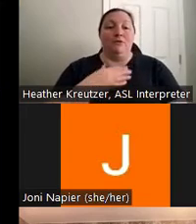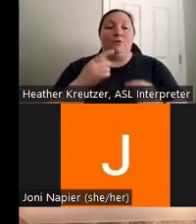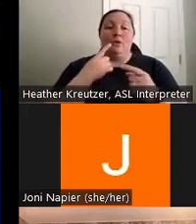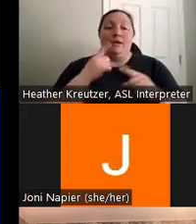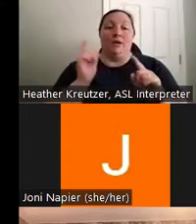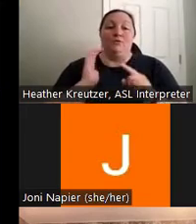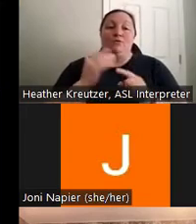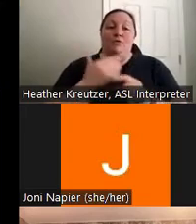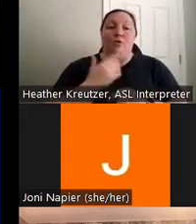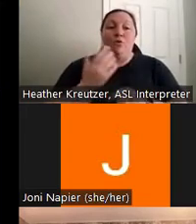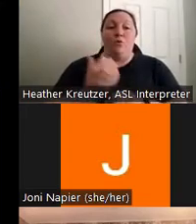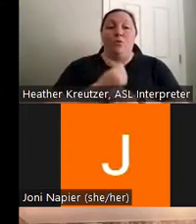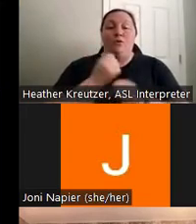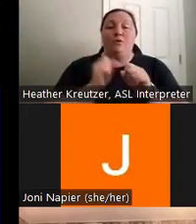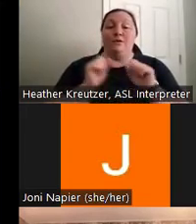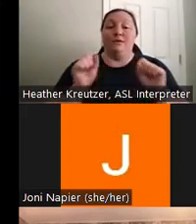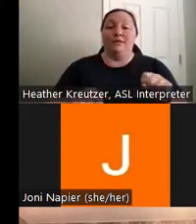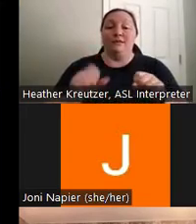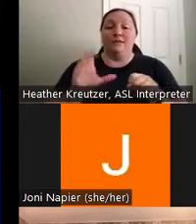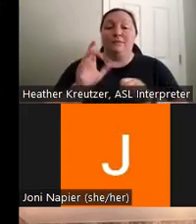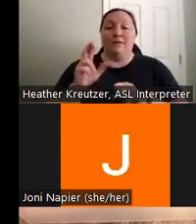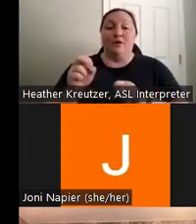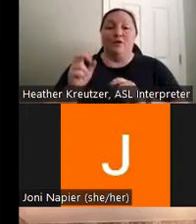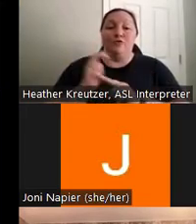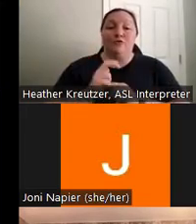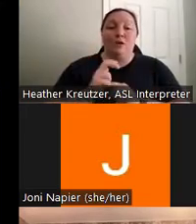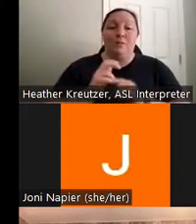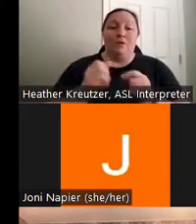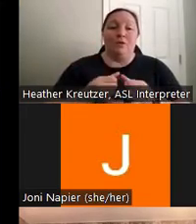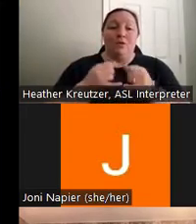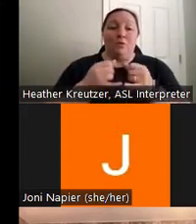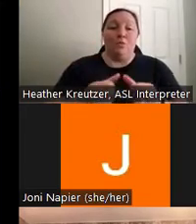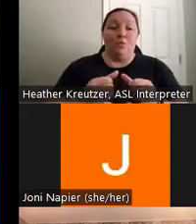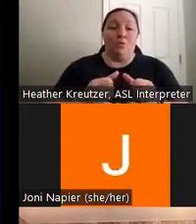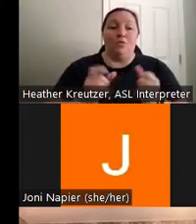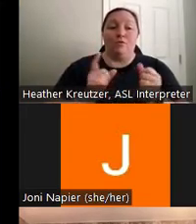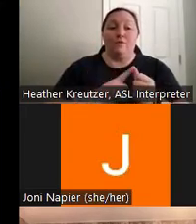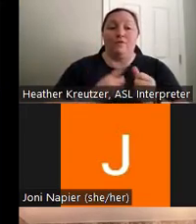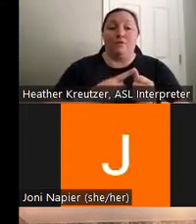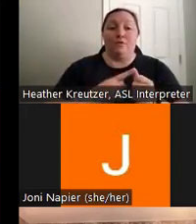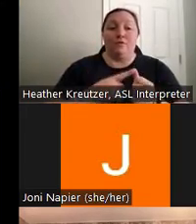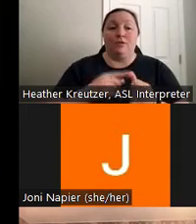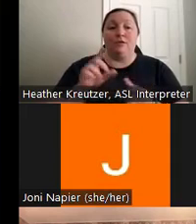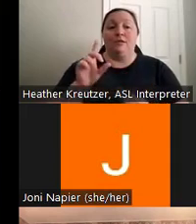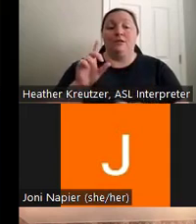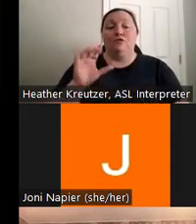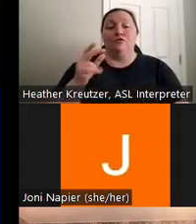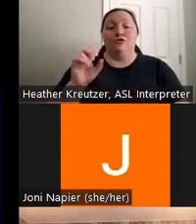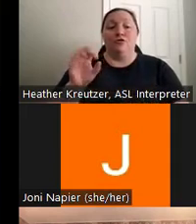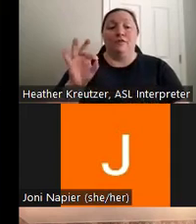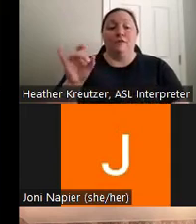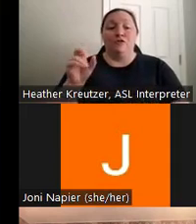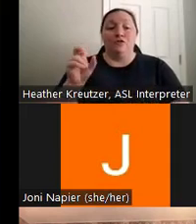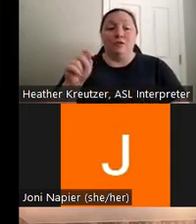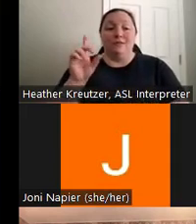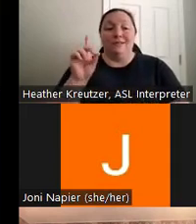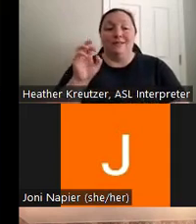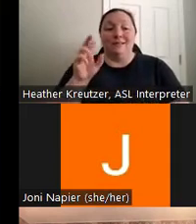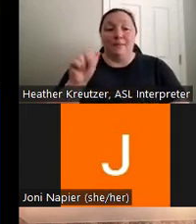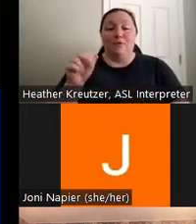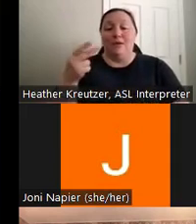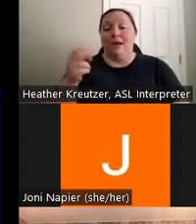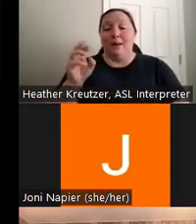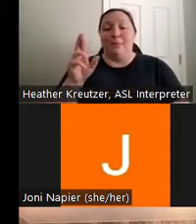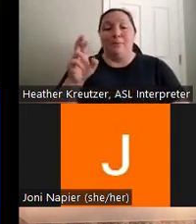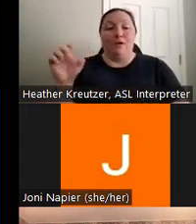winners of the System of Care Champion Awards. The first one is Deputy Chief Justice Deborah